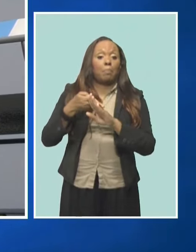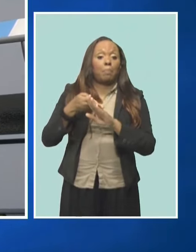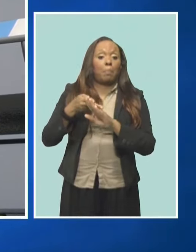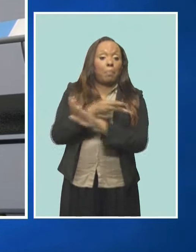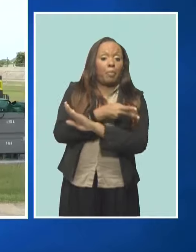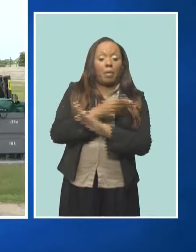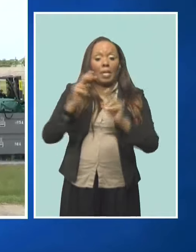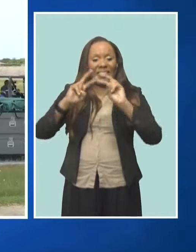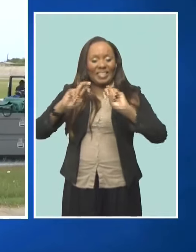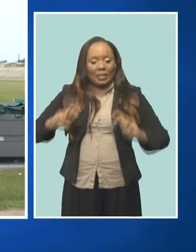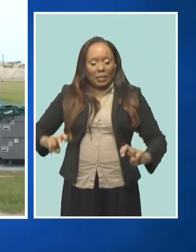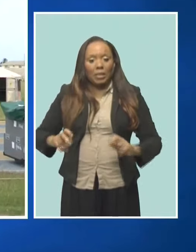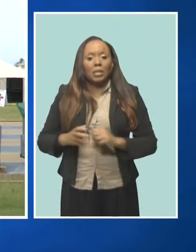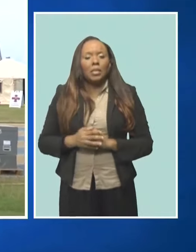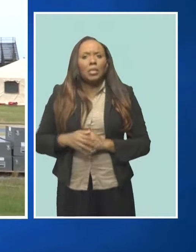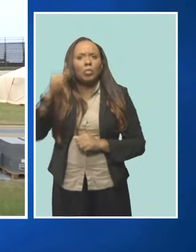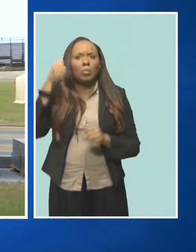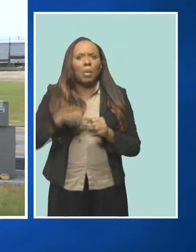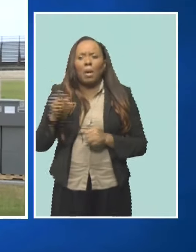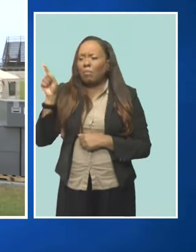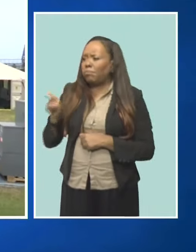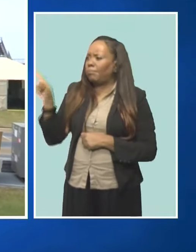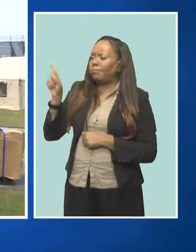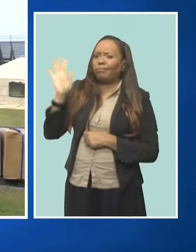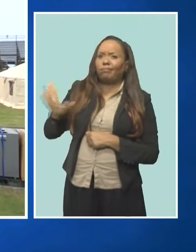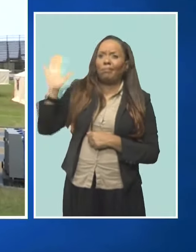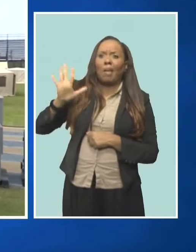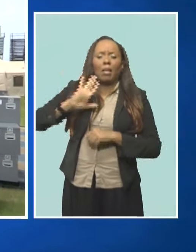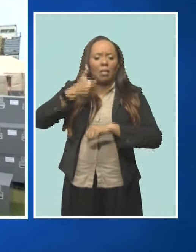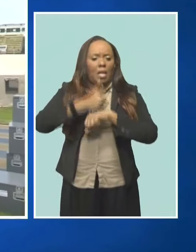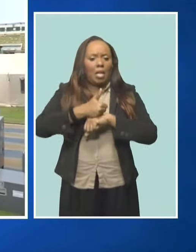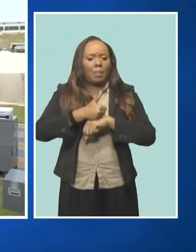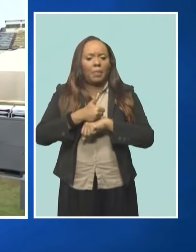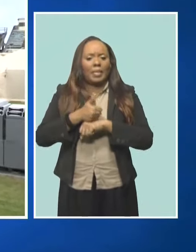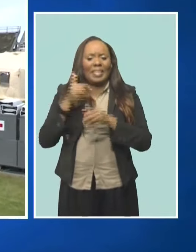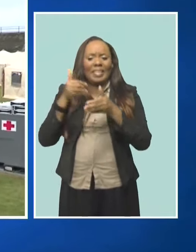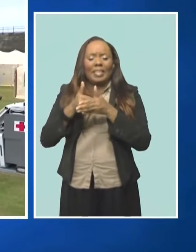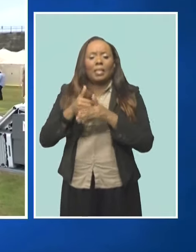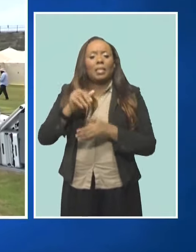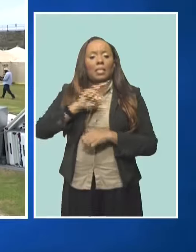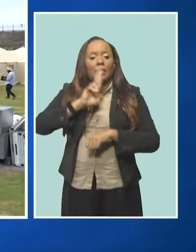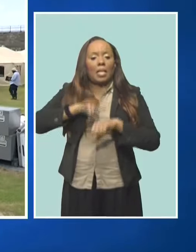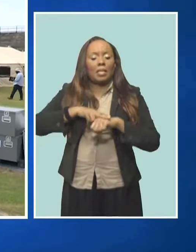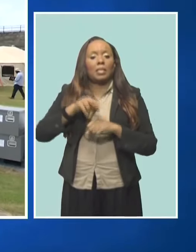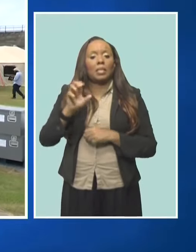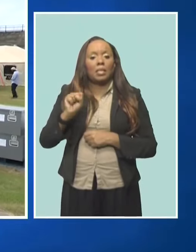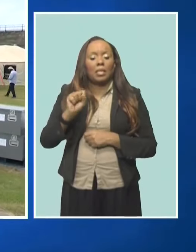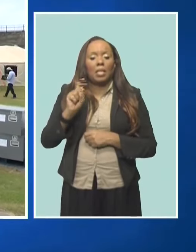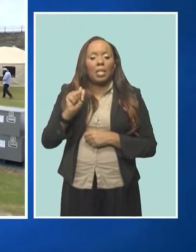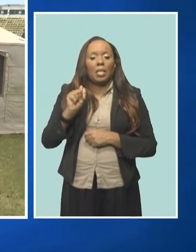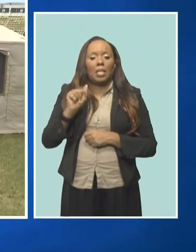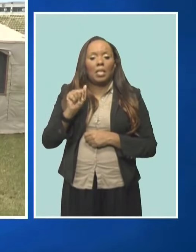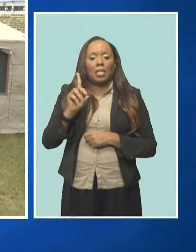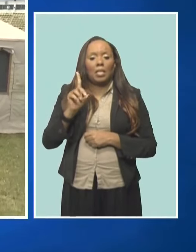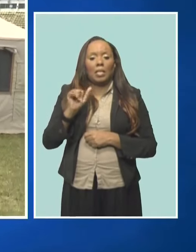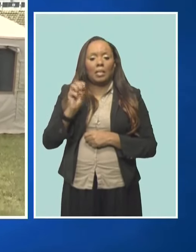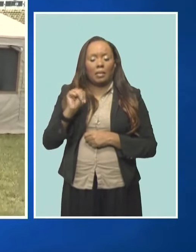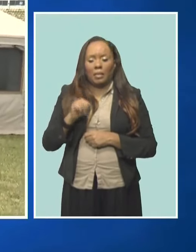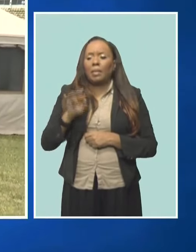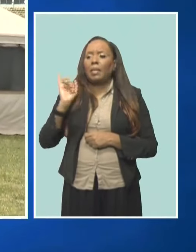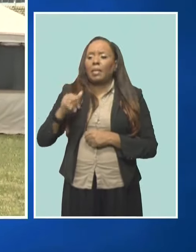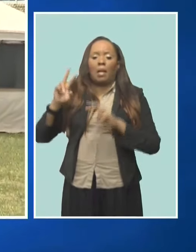that the facility was set up over by the National Stadium, and that assessment went very, very well. We're